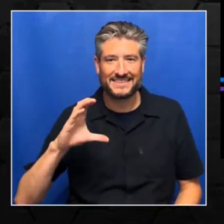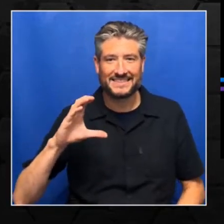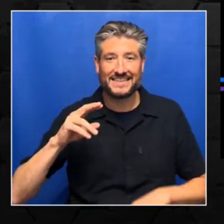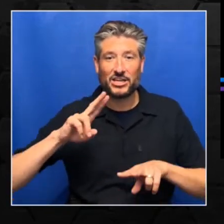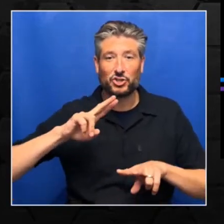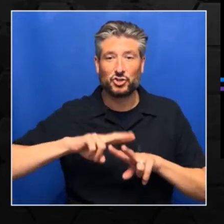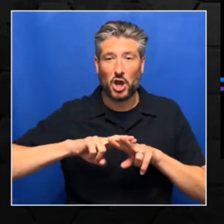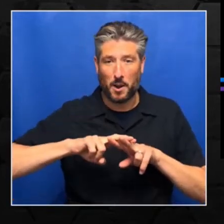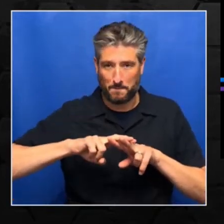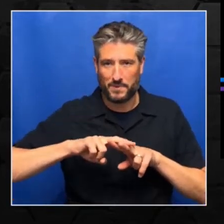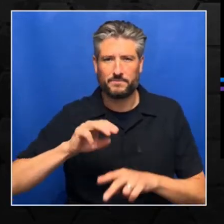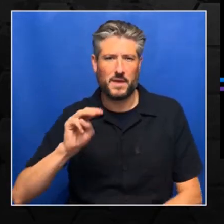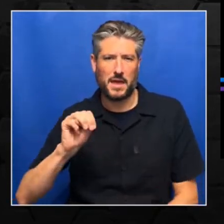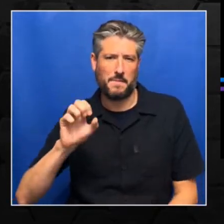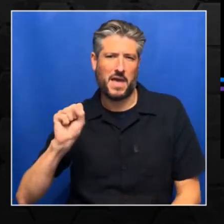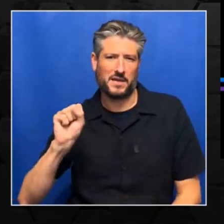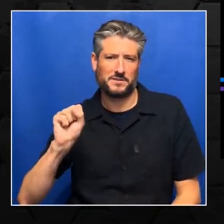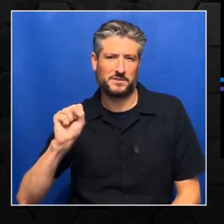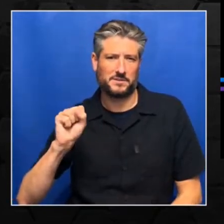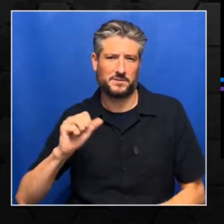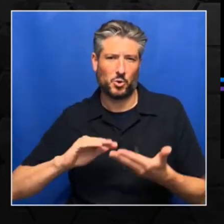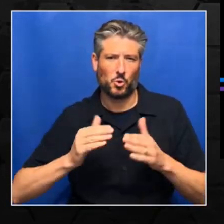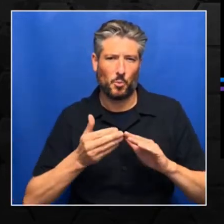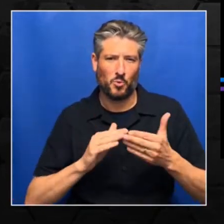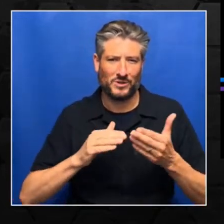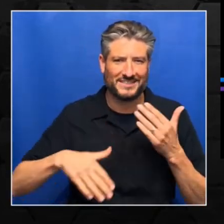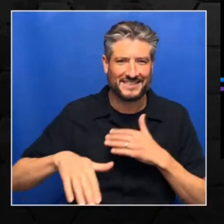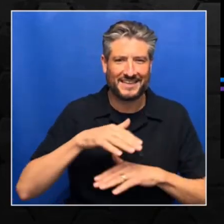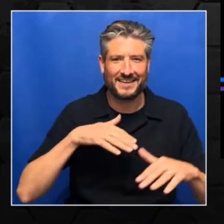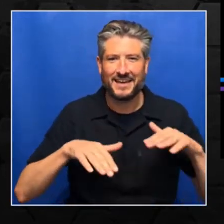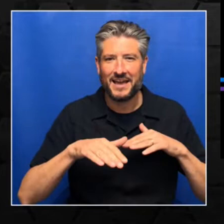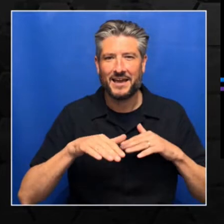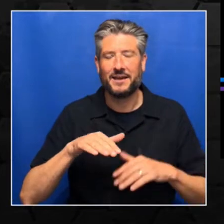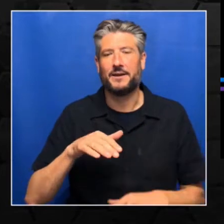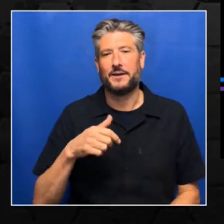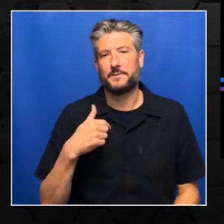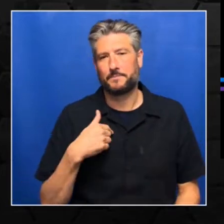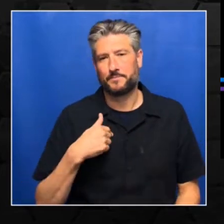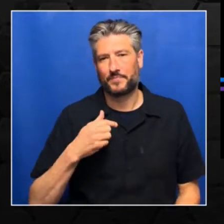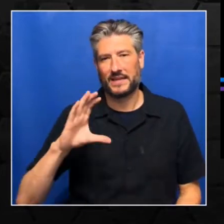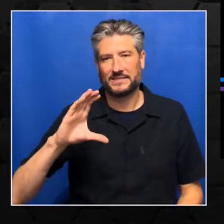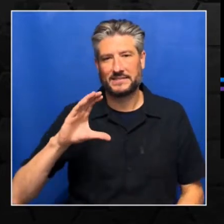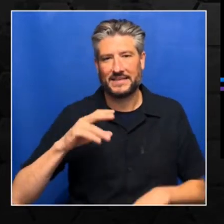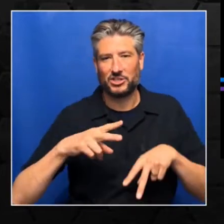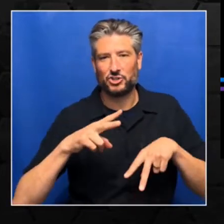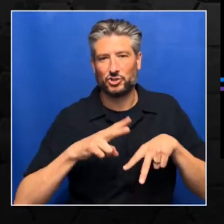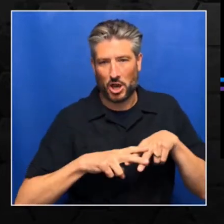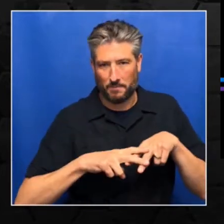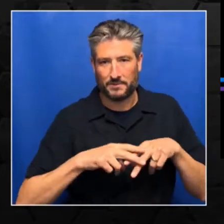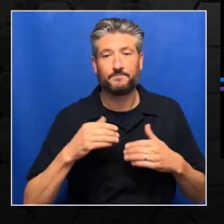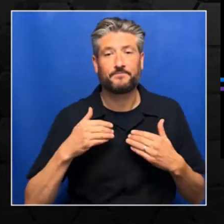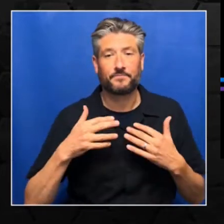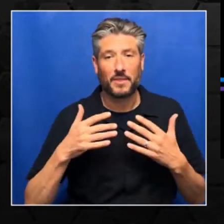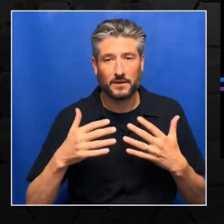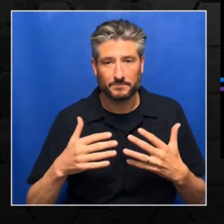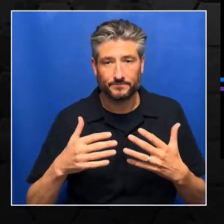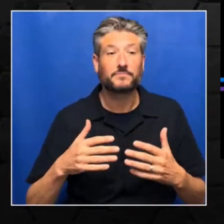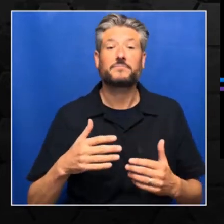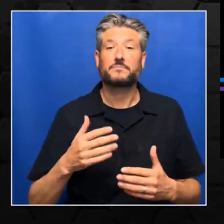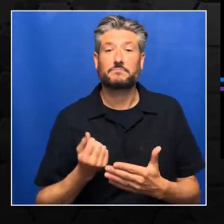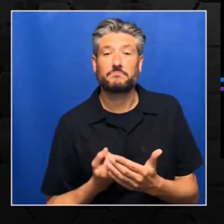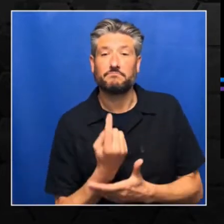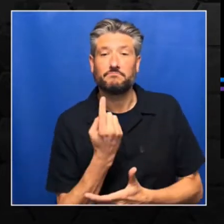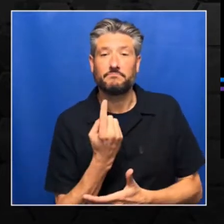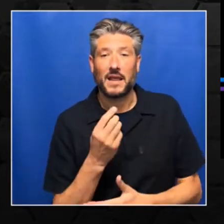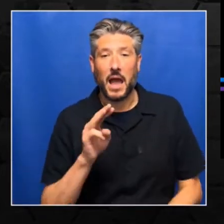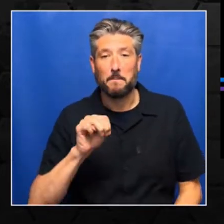Microsoft community. So Microsoft came up with something called ML.NET, Machine Learning in .NET Applications.